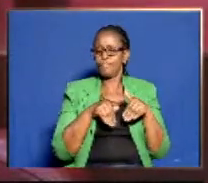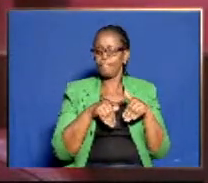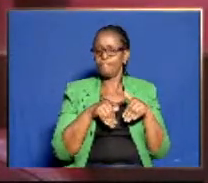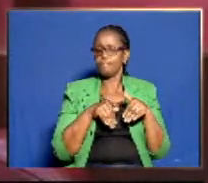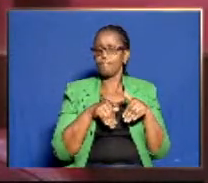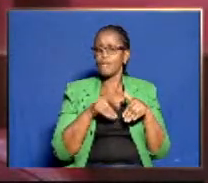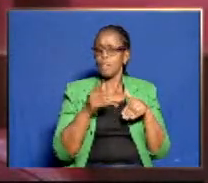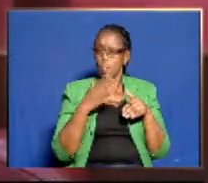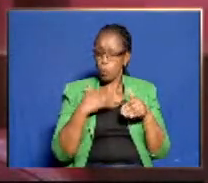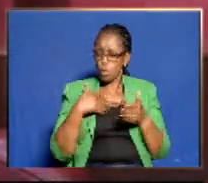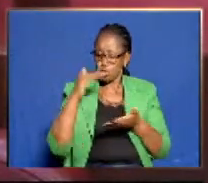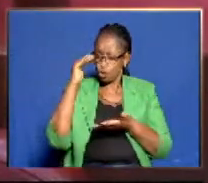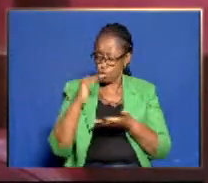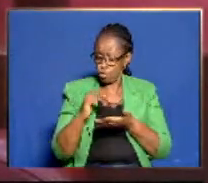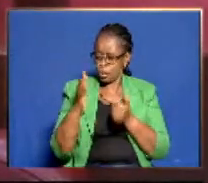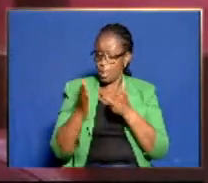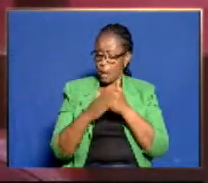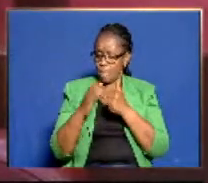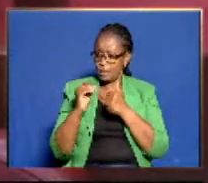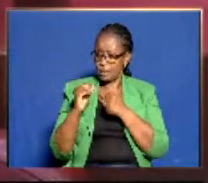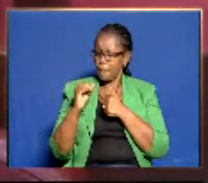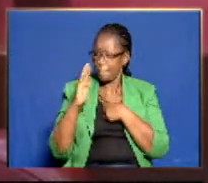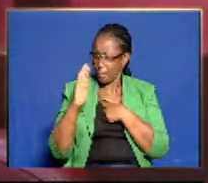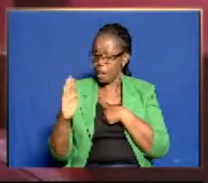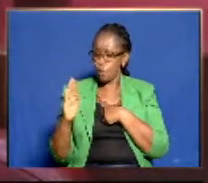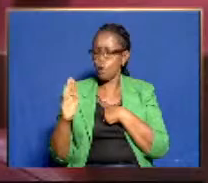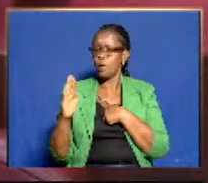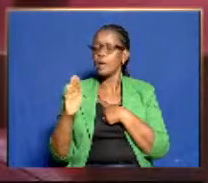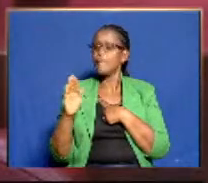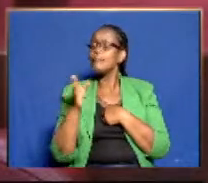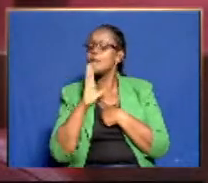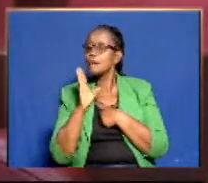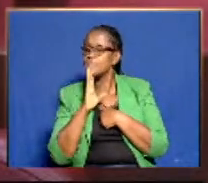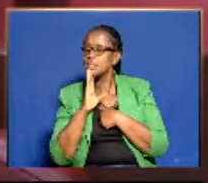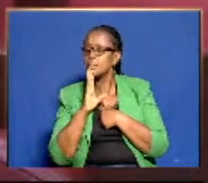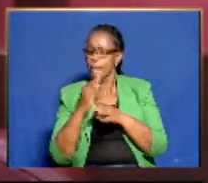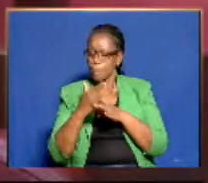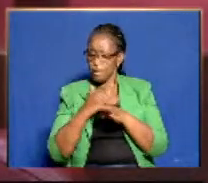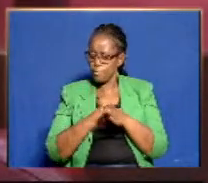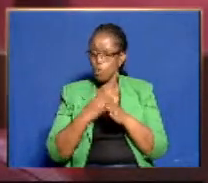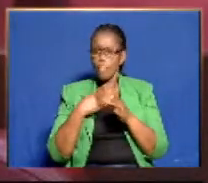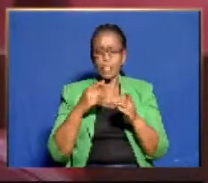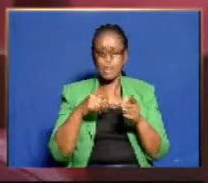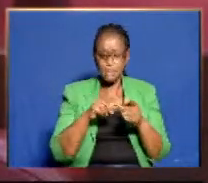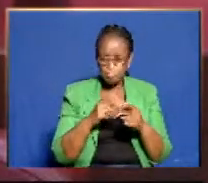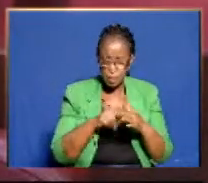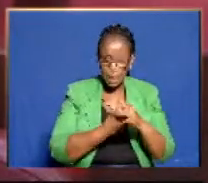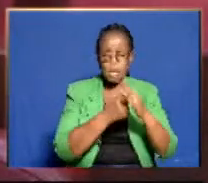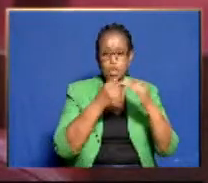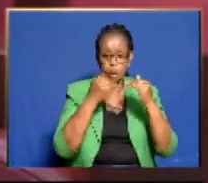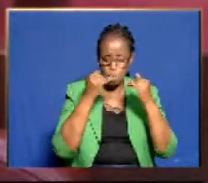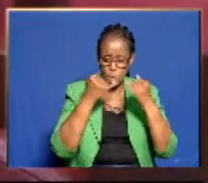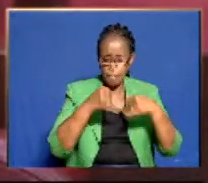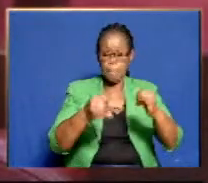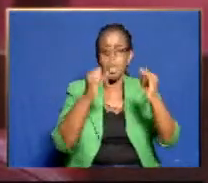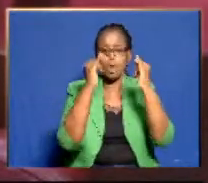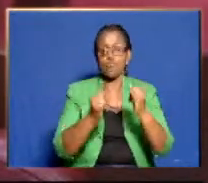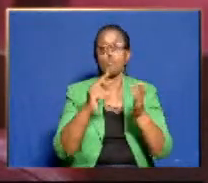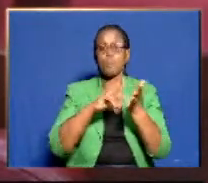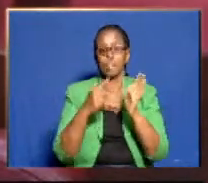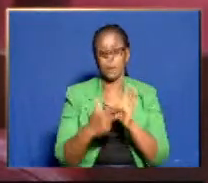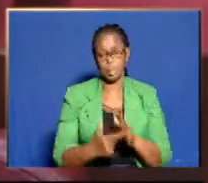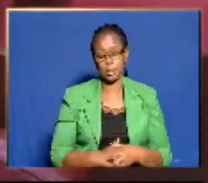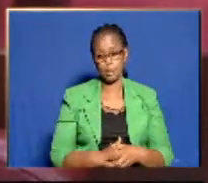90 plus pending bills to some considerable levels before they award new projects, Honorable Speaker. But this